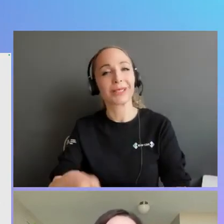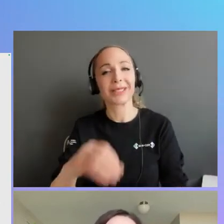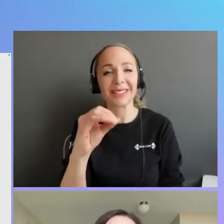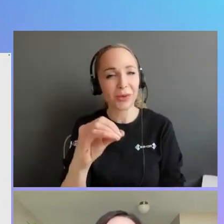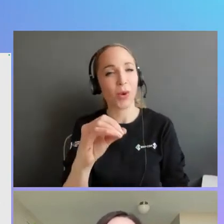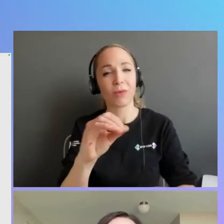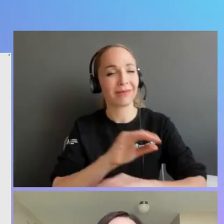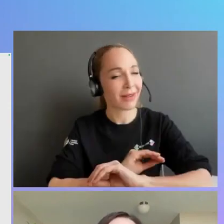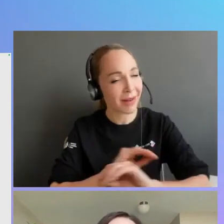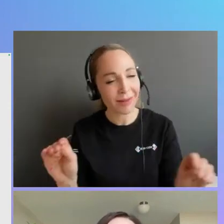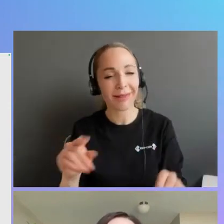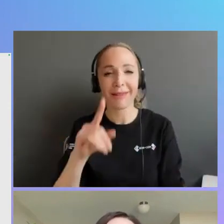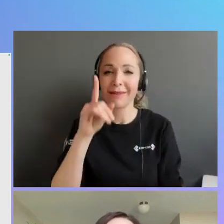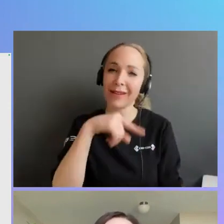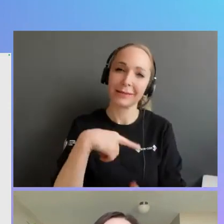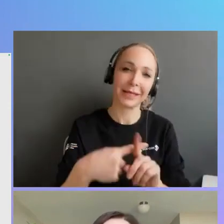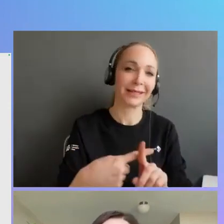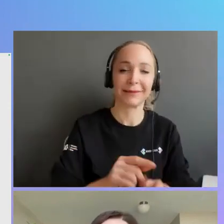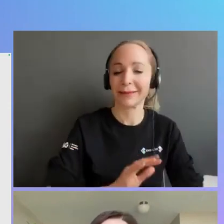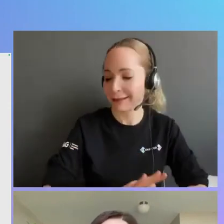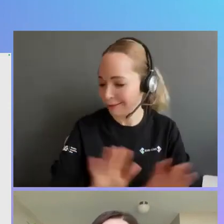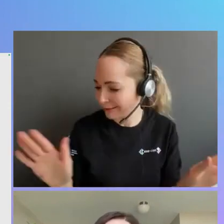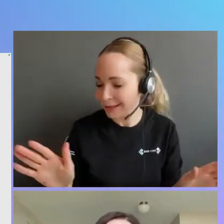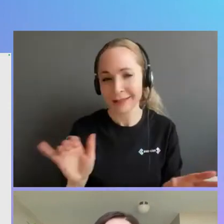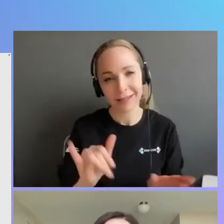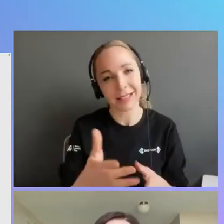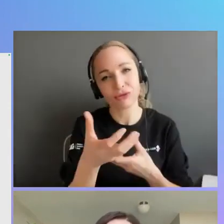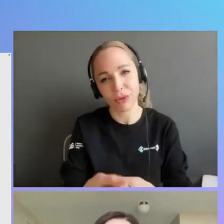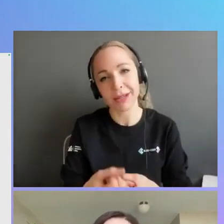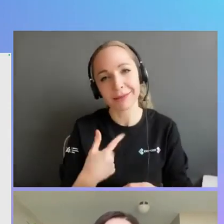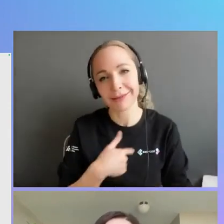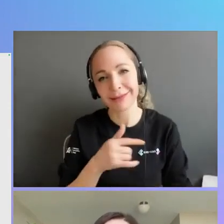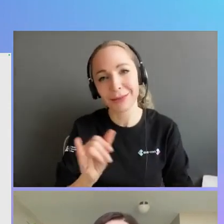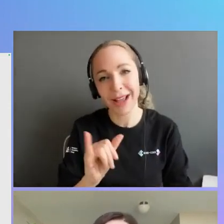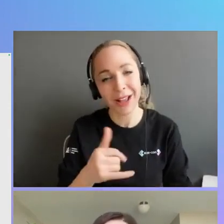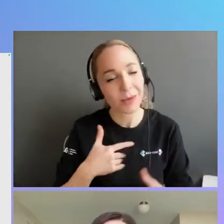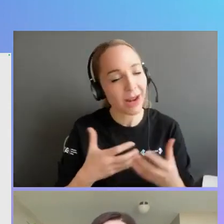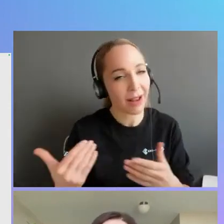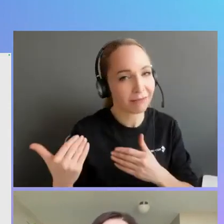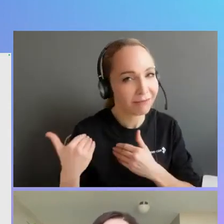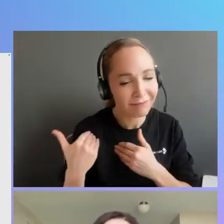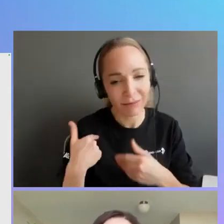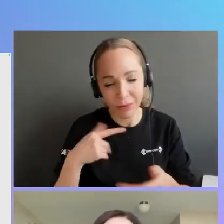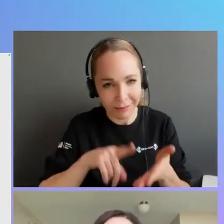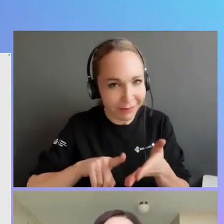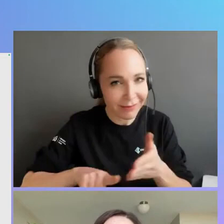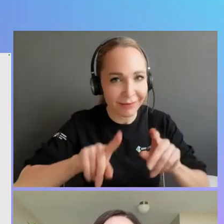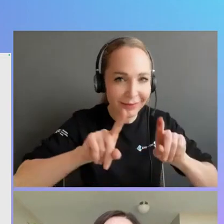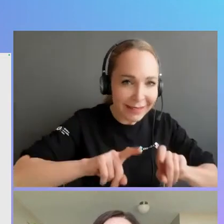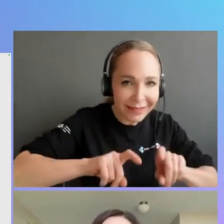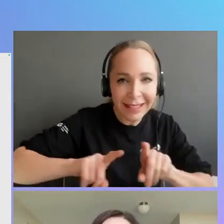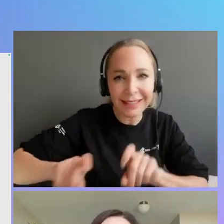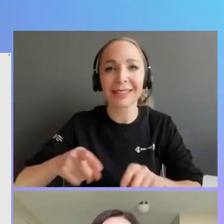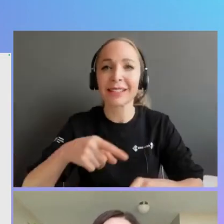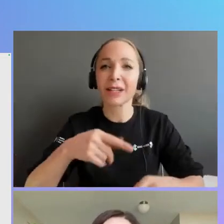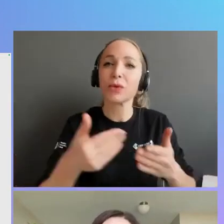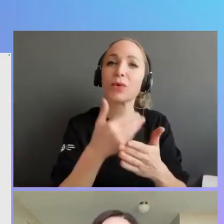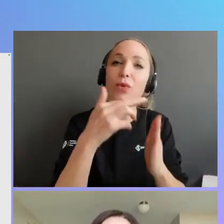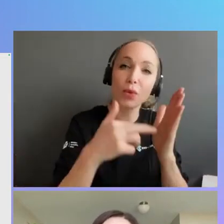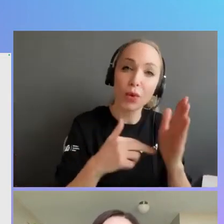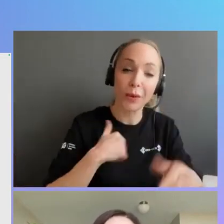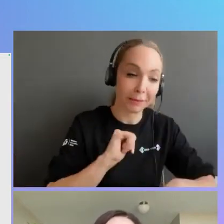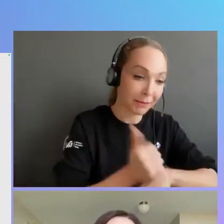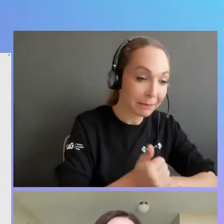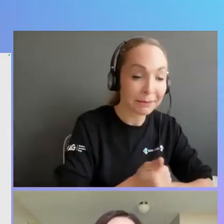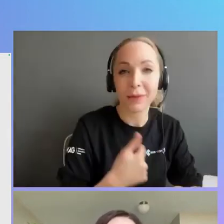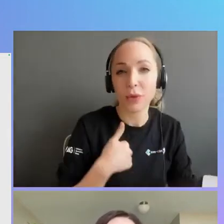well. So we do a lot of due diligence when we're creating new rules. We test them out in an experimental phase for a while before we promote them to